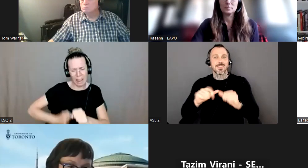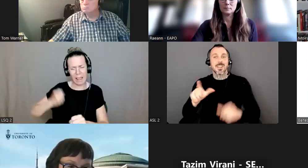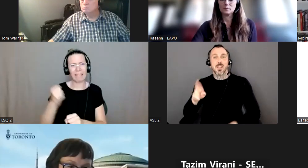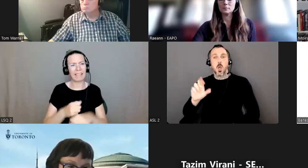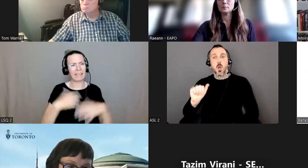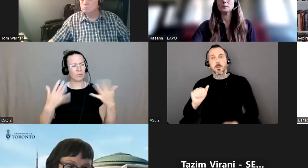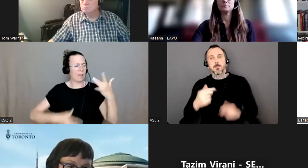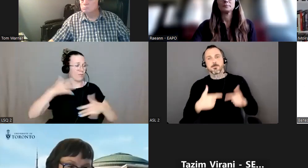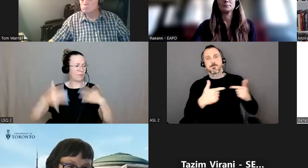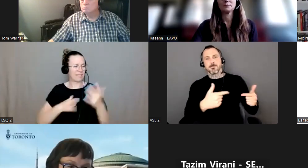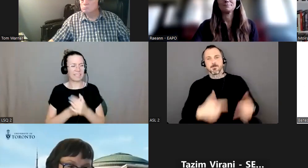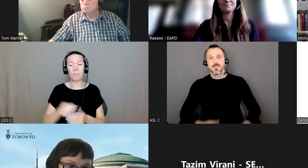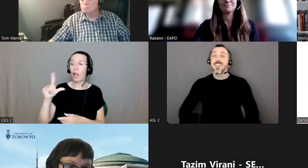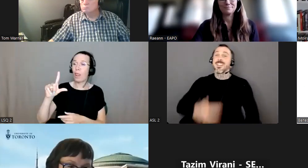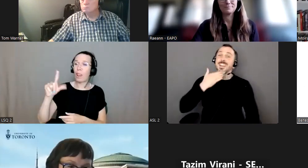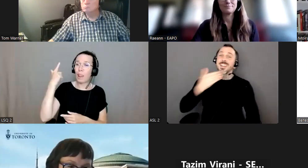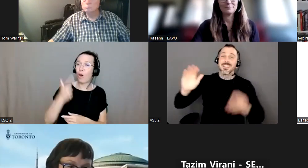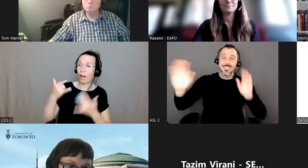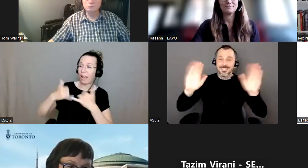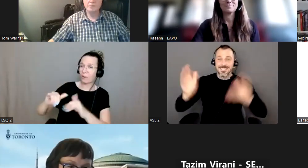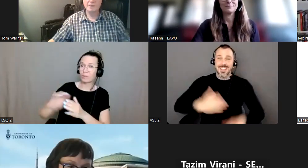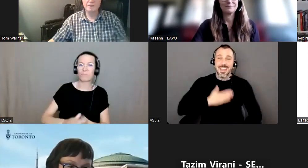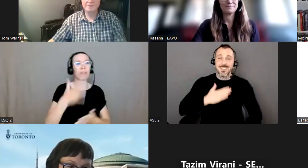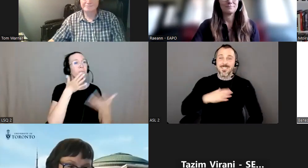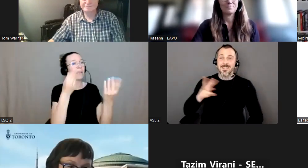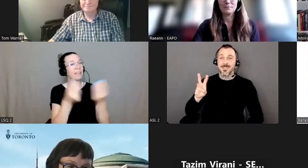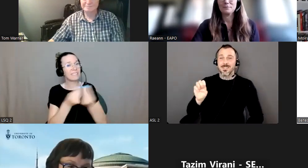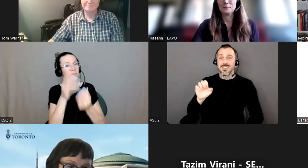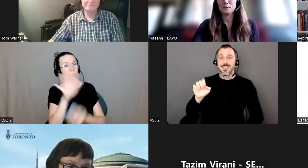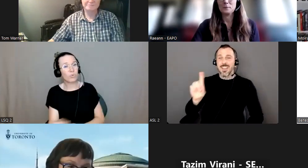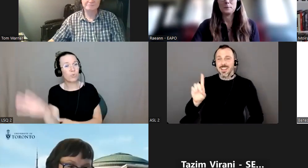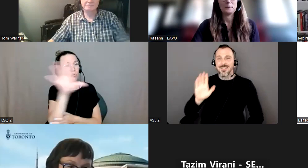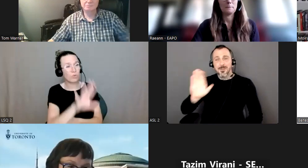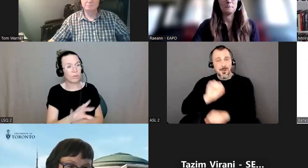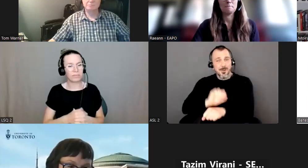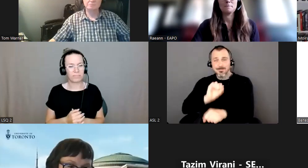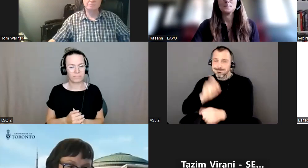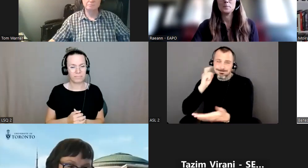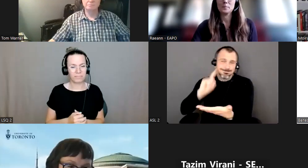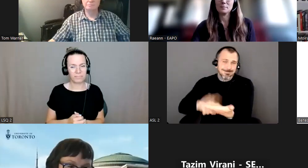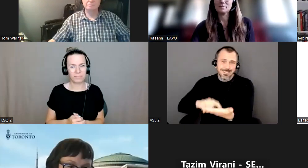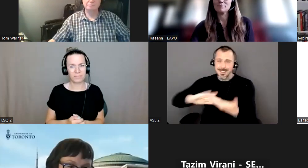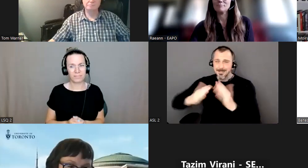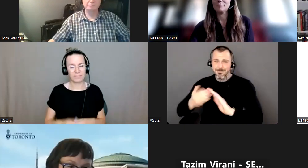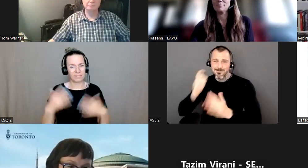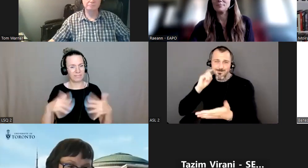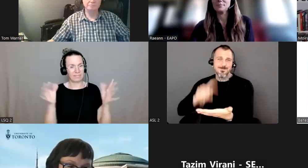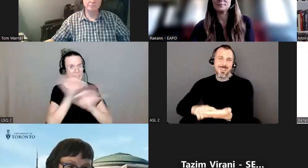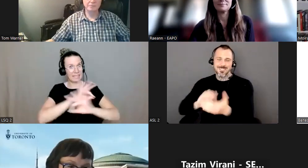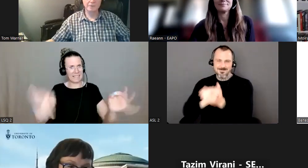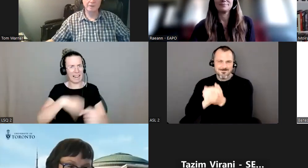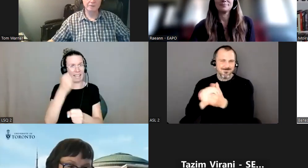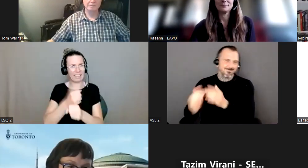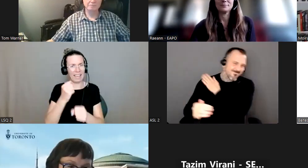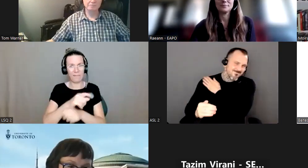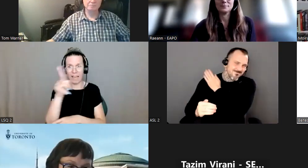Thanks, everyone. Happy WEAD. Happy recognizing the great work that you're all doing in the community. Give yourself a hand, and thank you again to